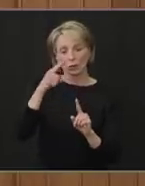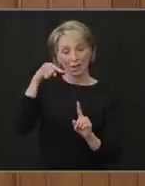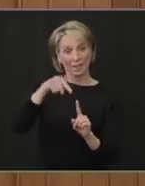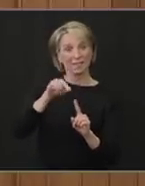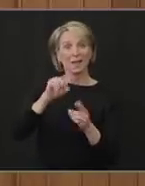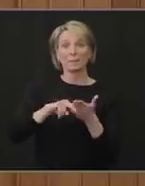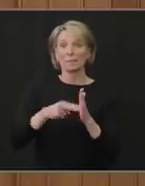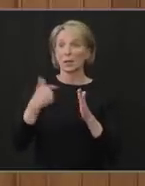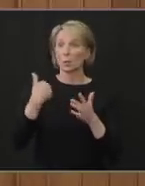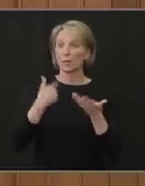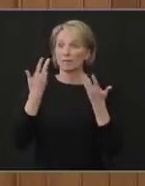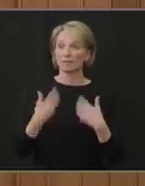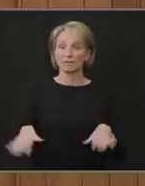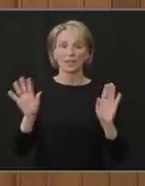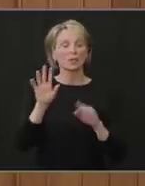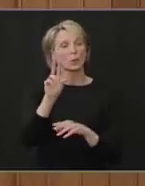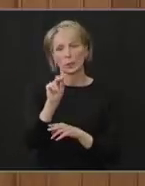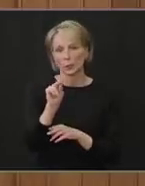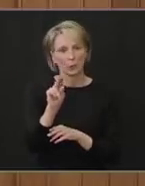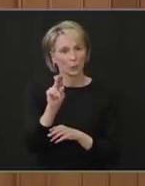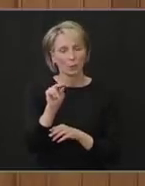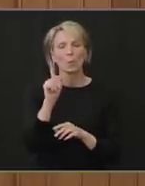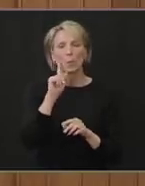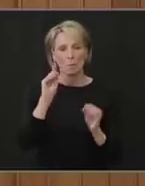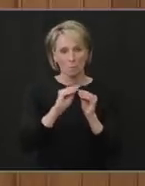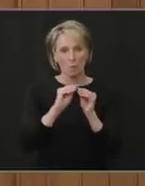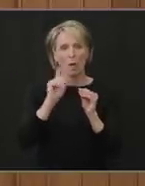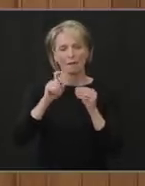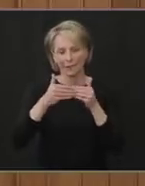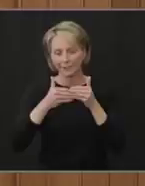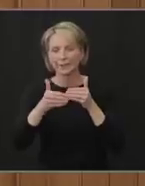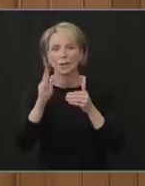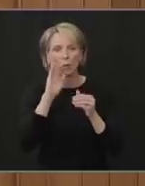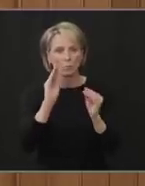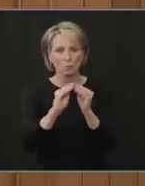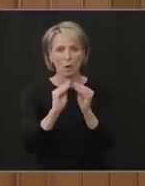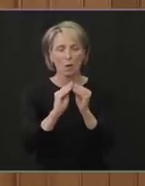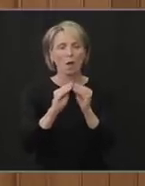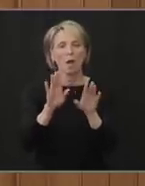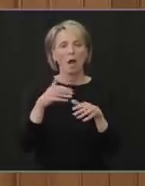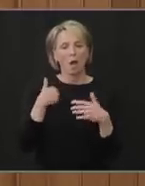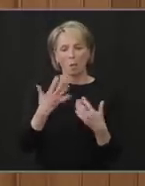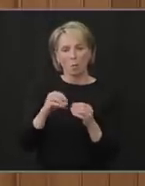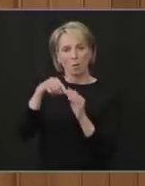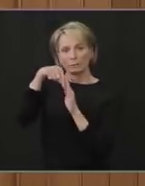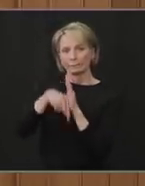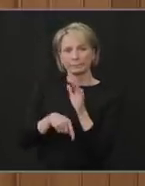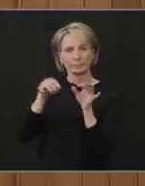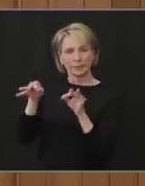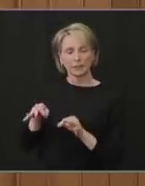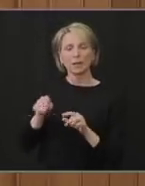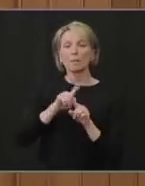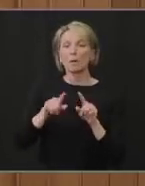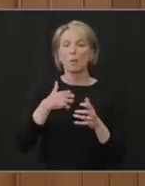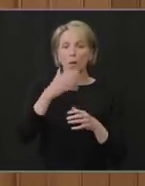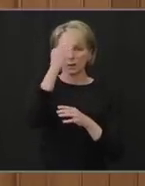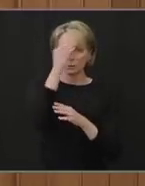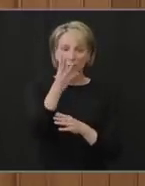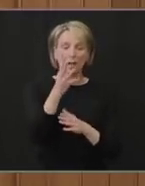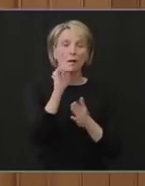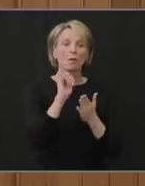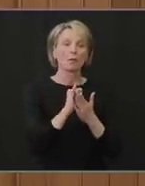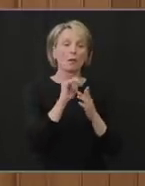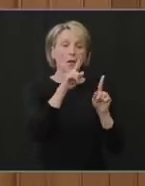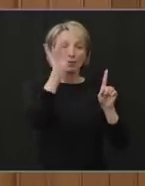work. I don't want to go over everything that Senator Blumenthal did already, but let me note that the Treasury is hoping to